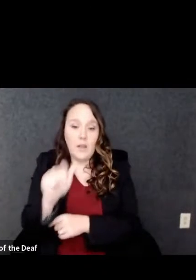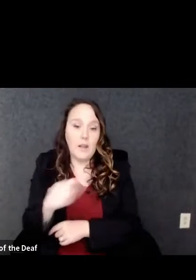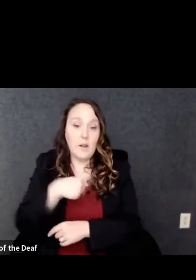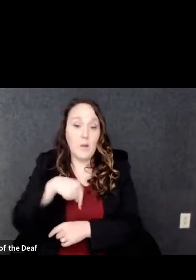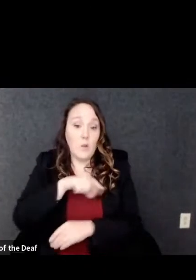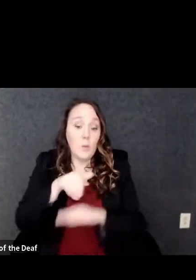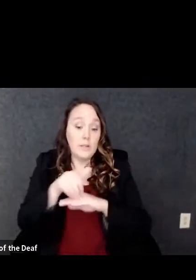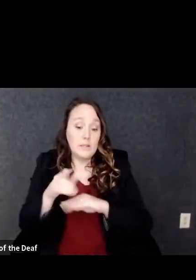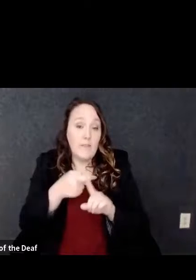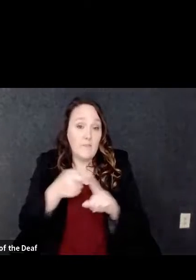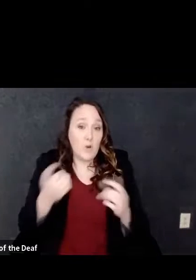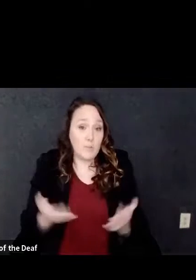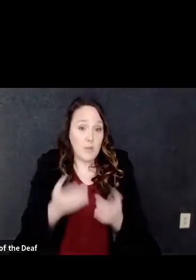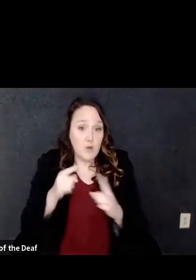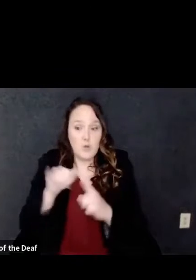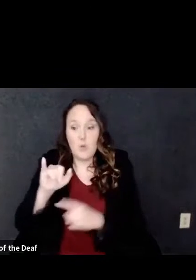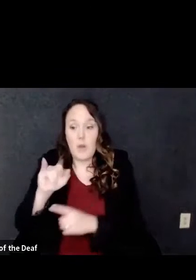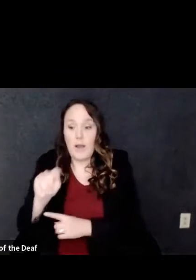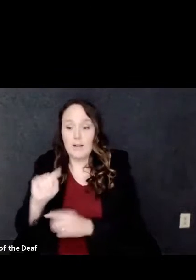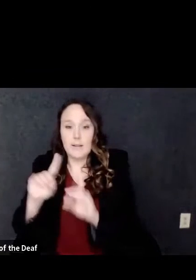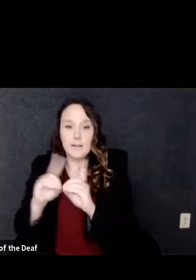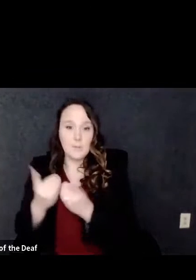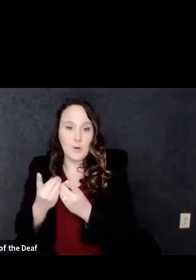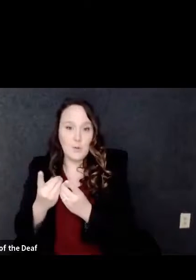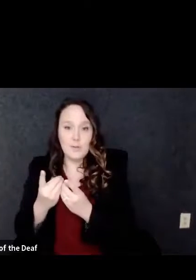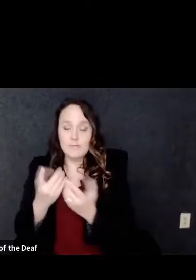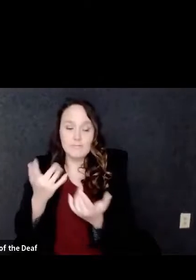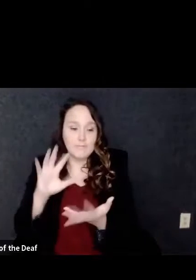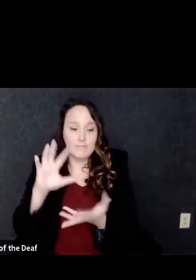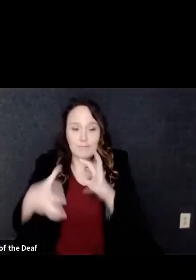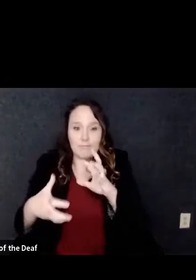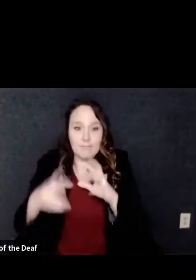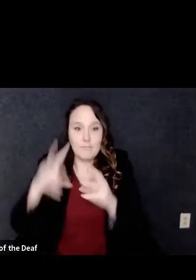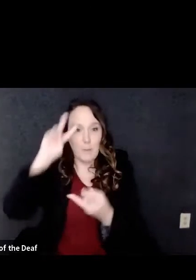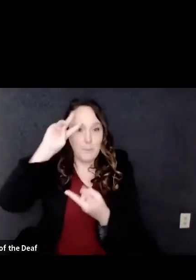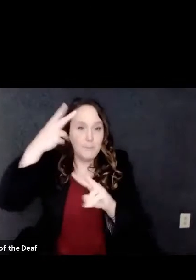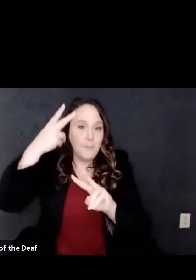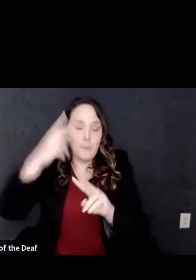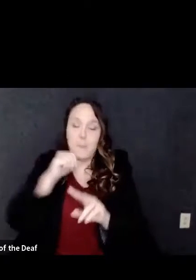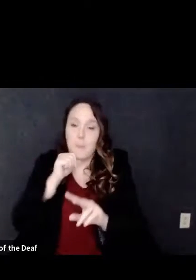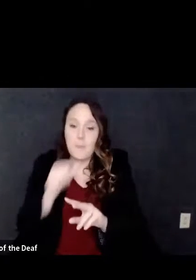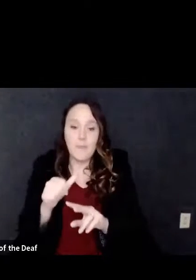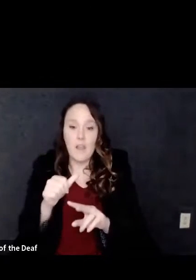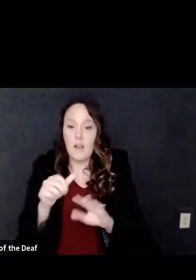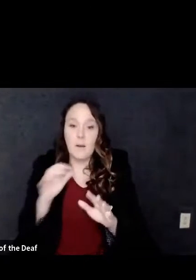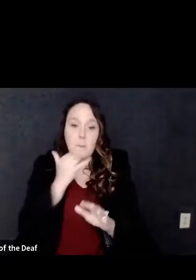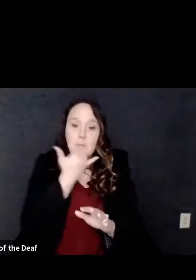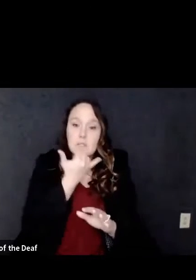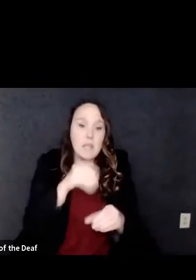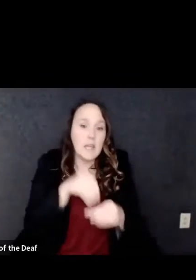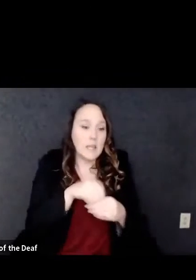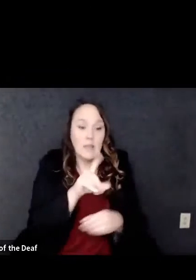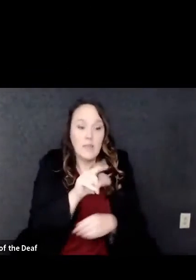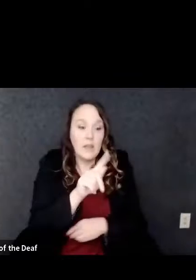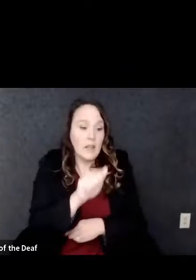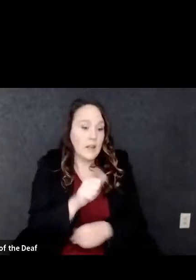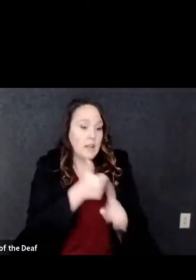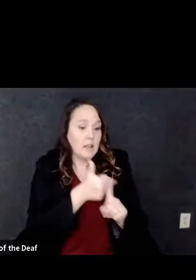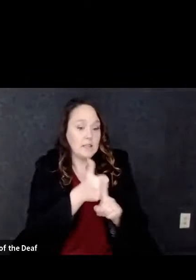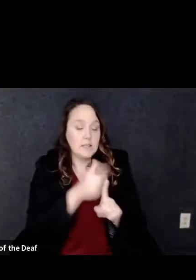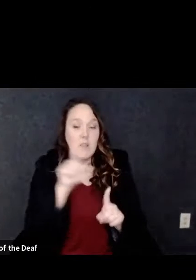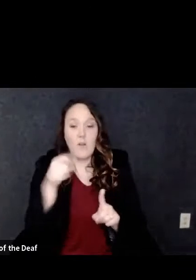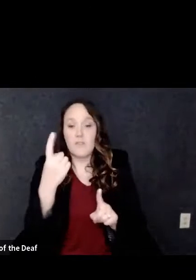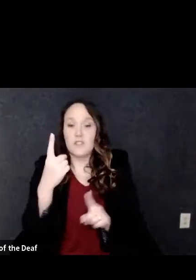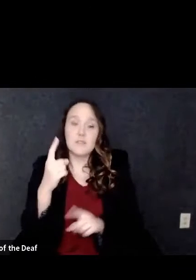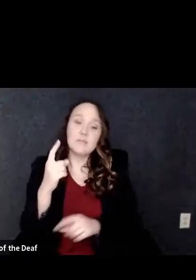from here over to the IT department to publish. It wasn't a mistake in the data itself, just again,